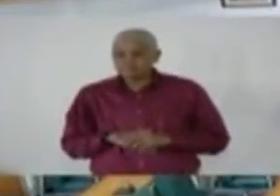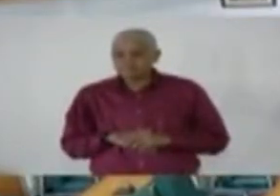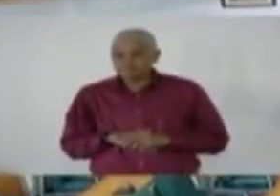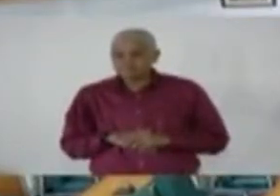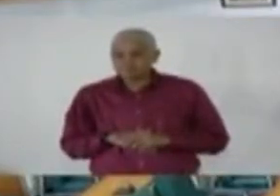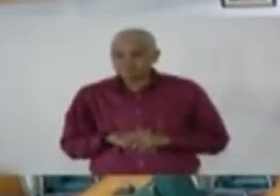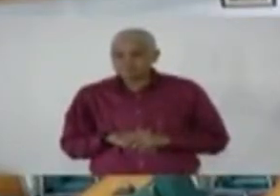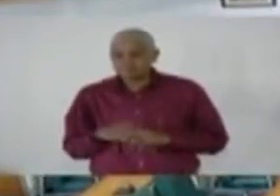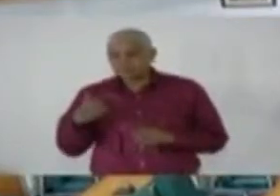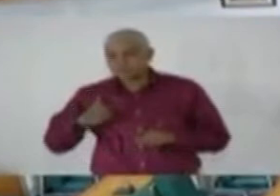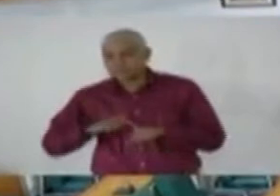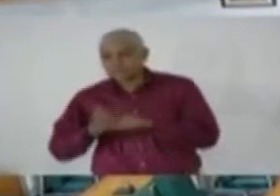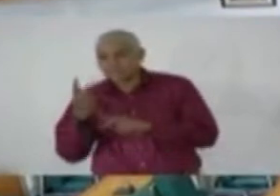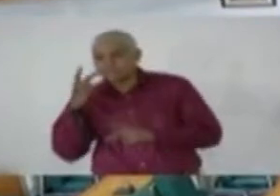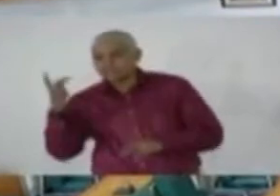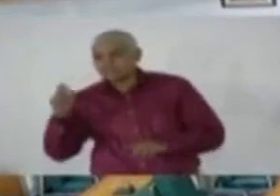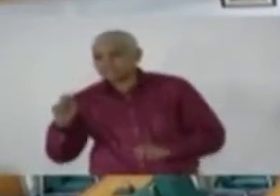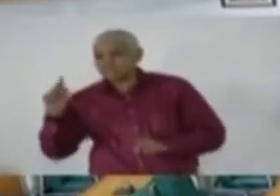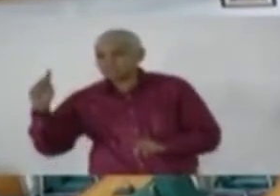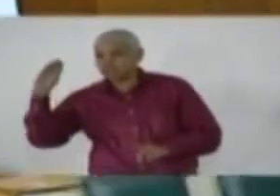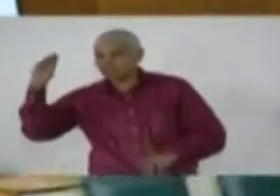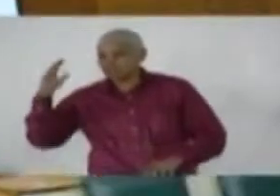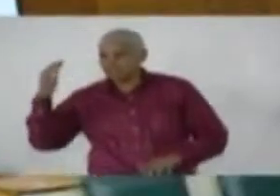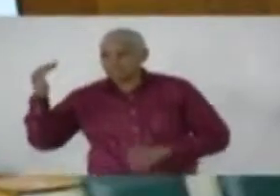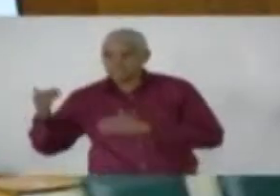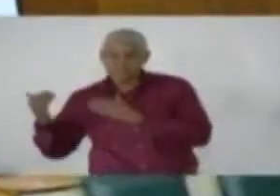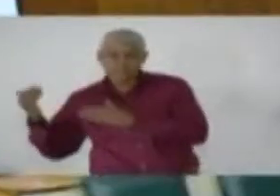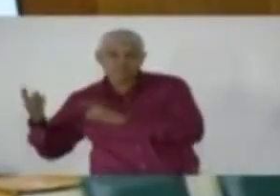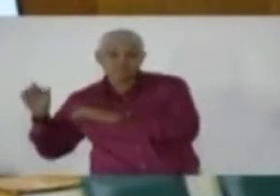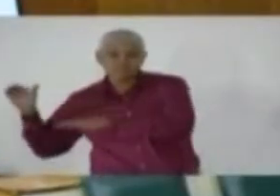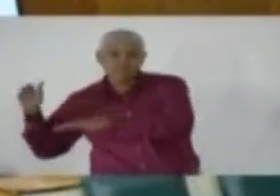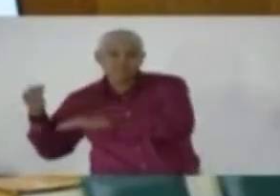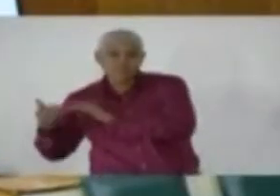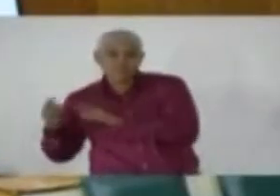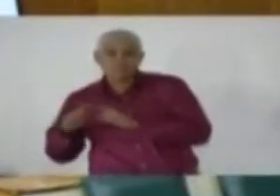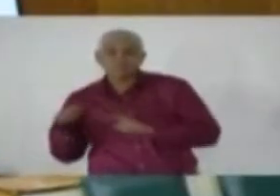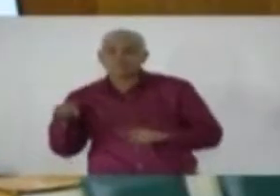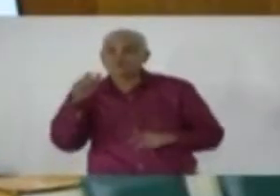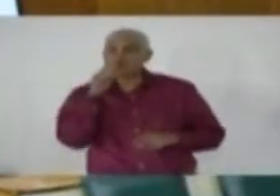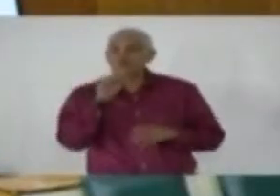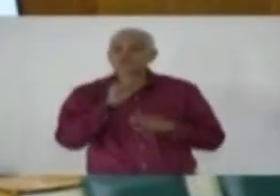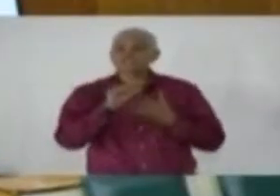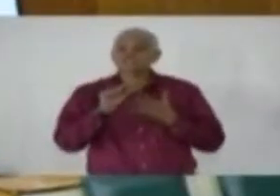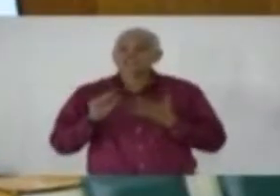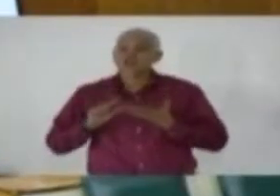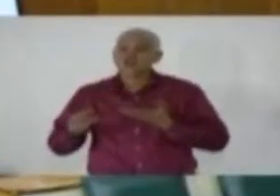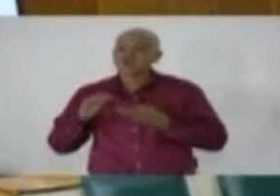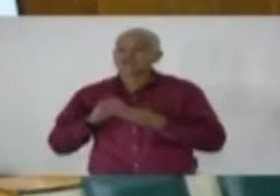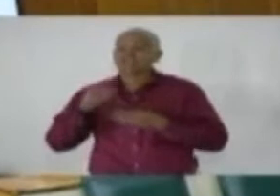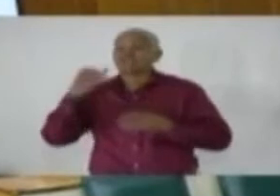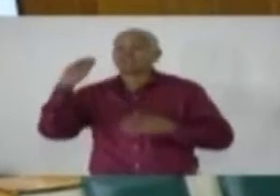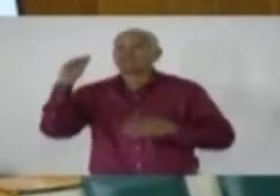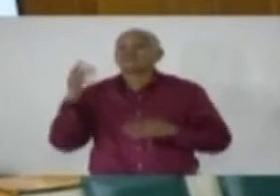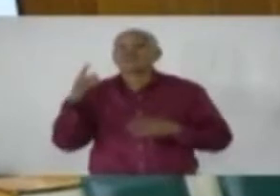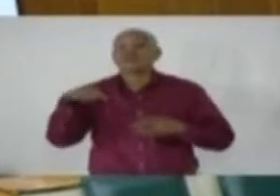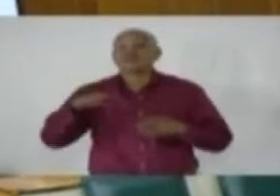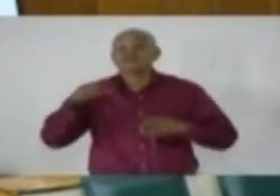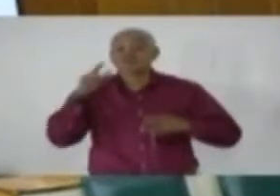we're sorry to see that he's gone back to Grace, but those who are shareholders in Grace, those